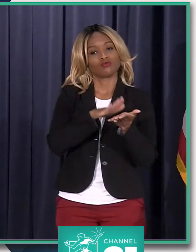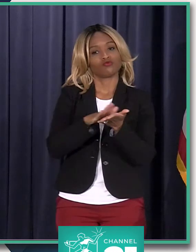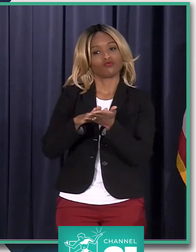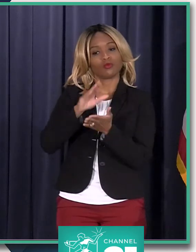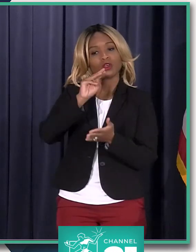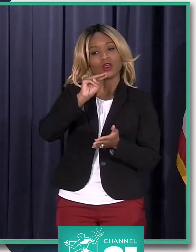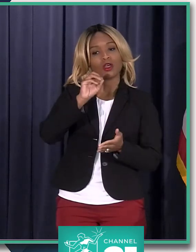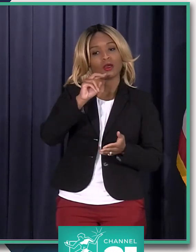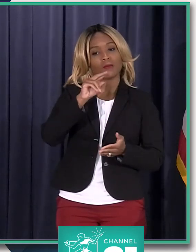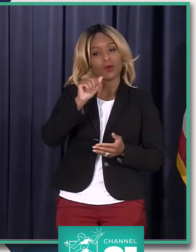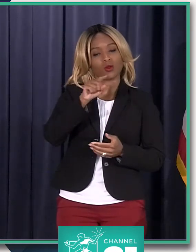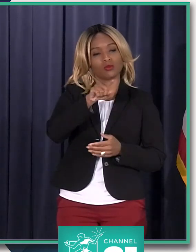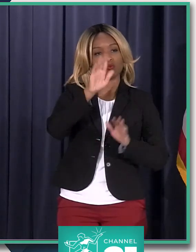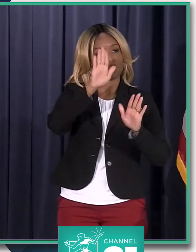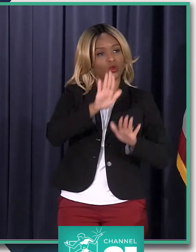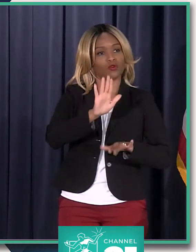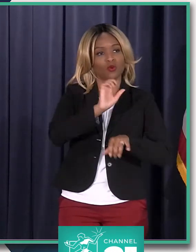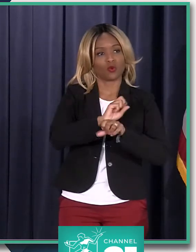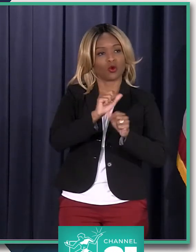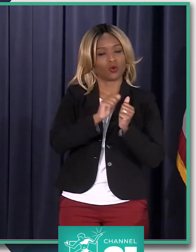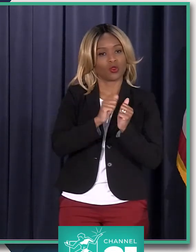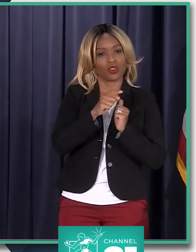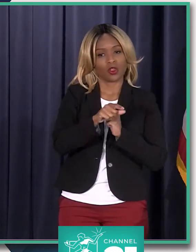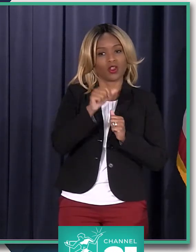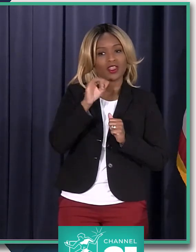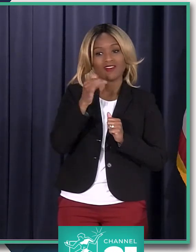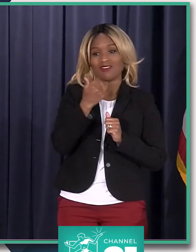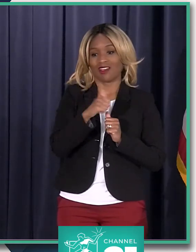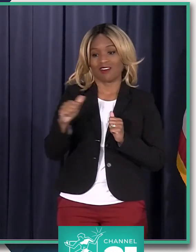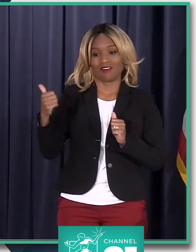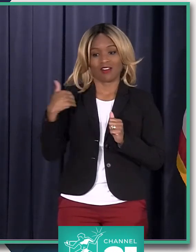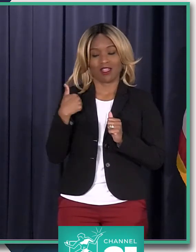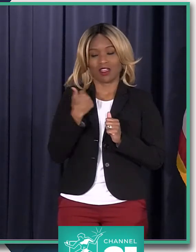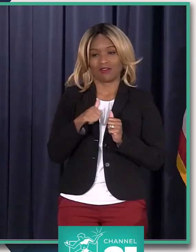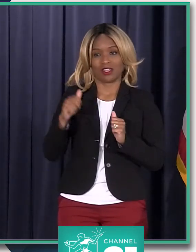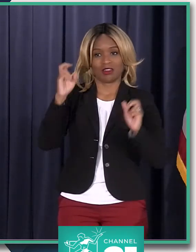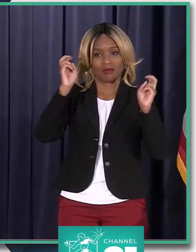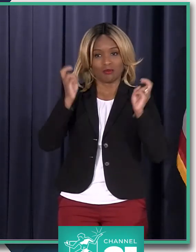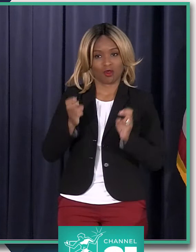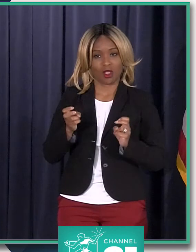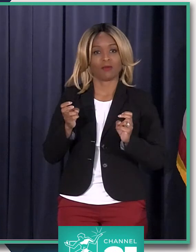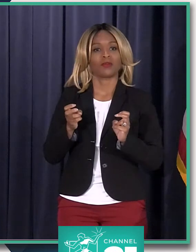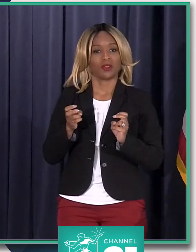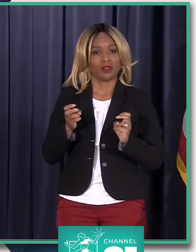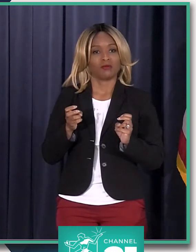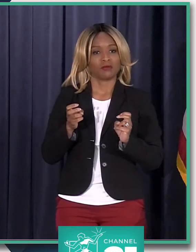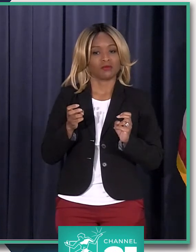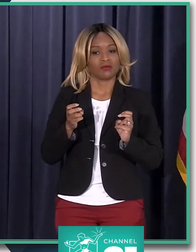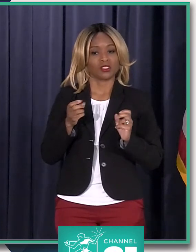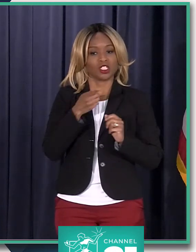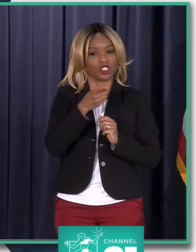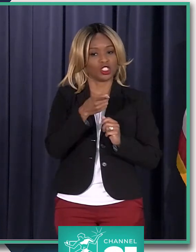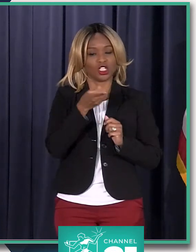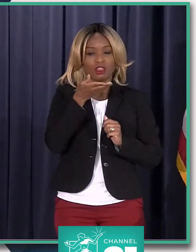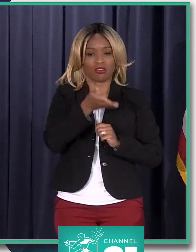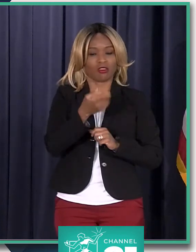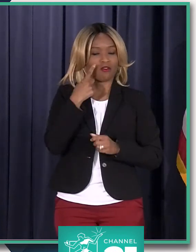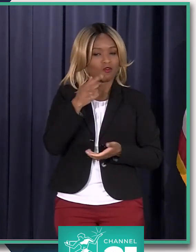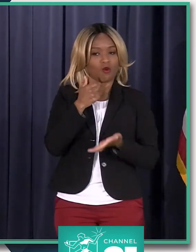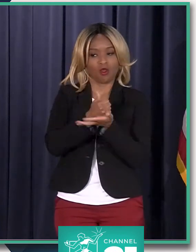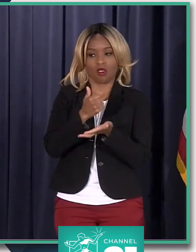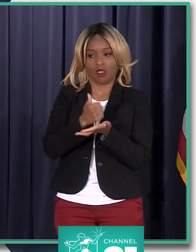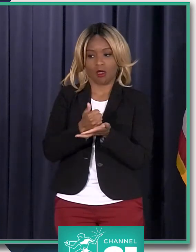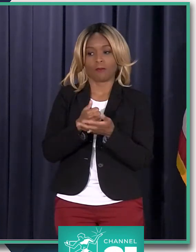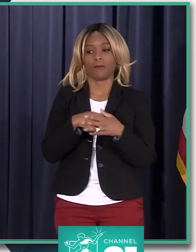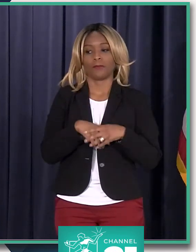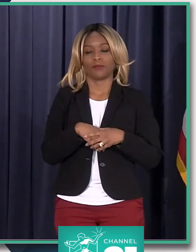Mona. She has been wonderful to work with. If there's ever an issue that I can't resolve on the county level, she's been absolutely there to help us on the city